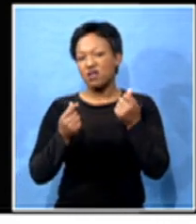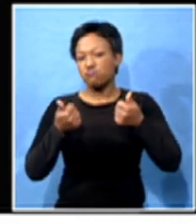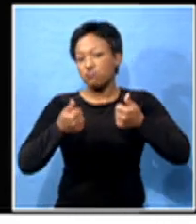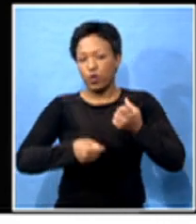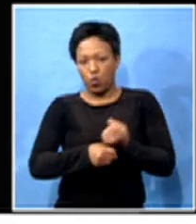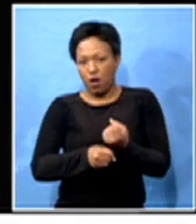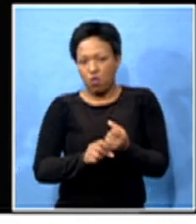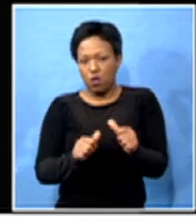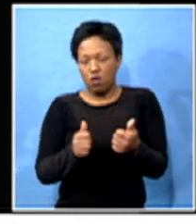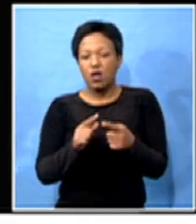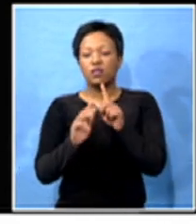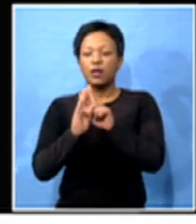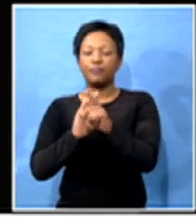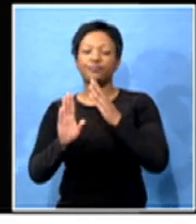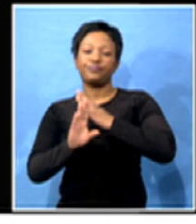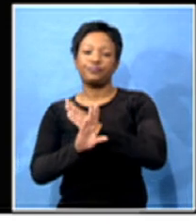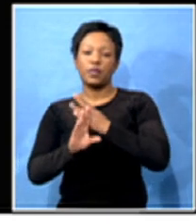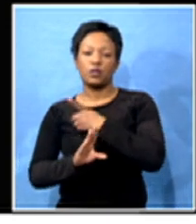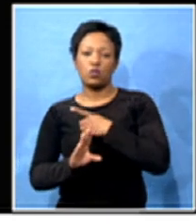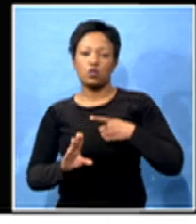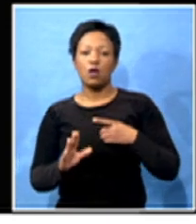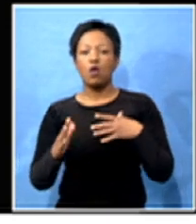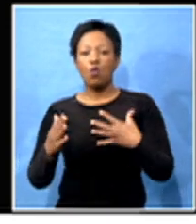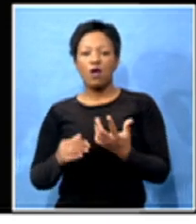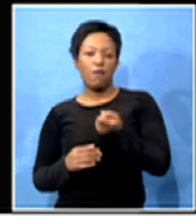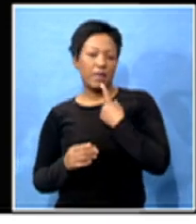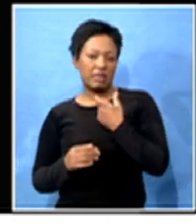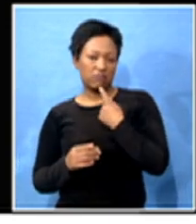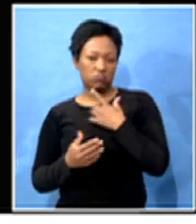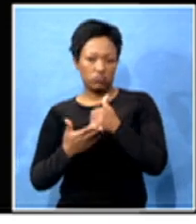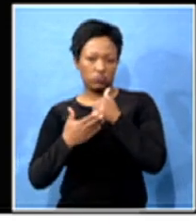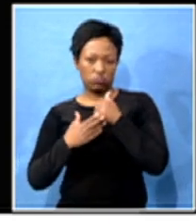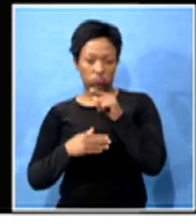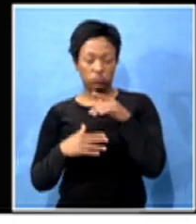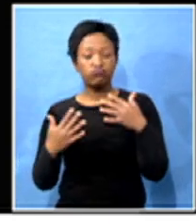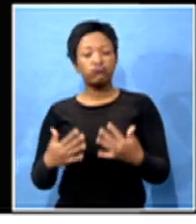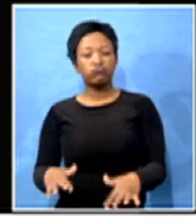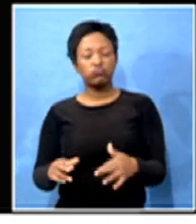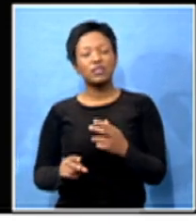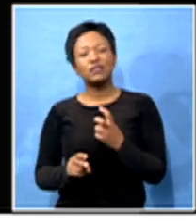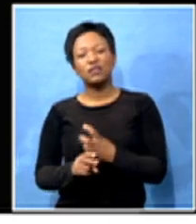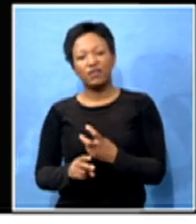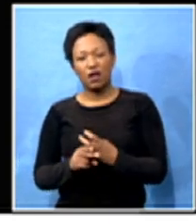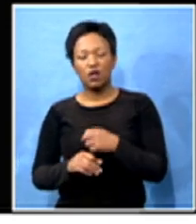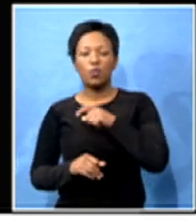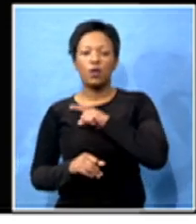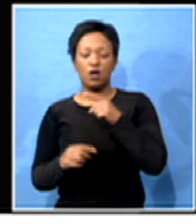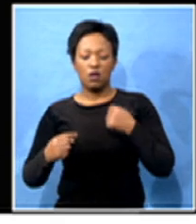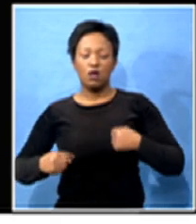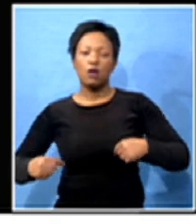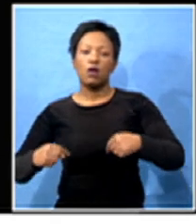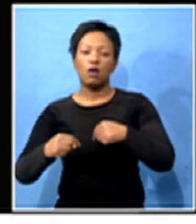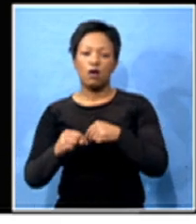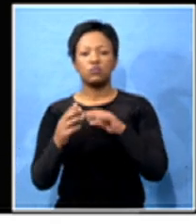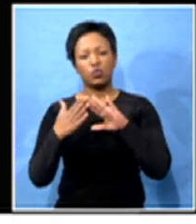they are going to private doctors for such medications. And it's very difficult for us as